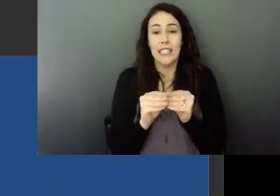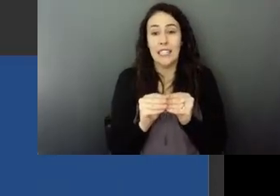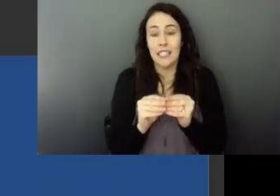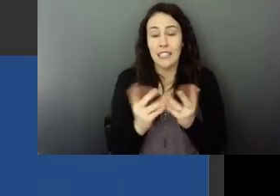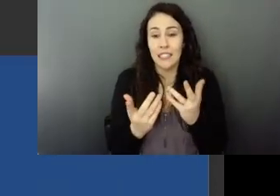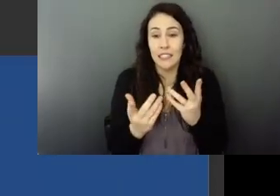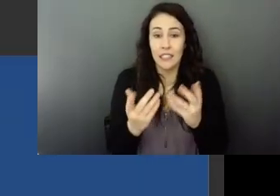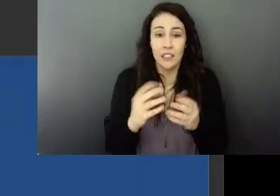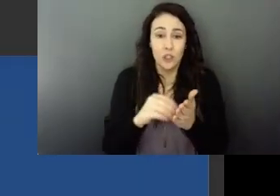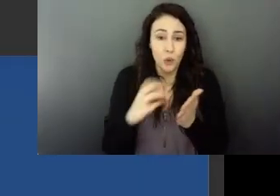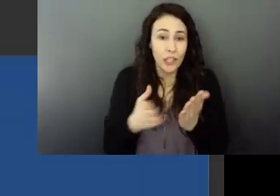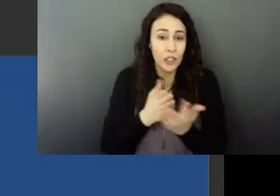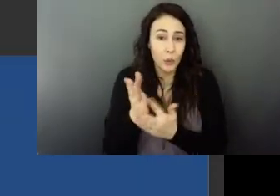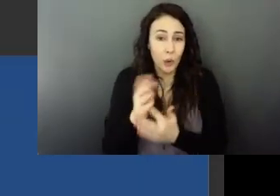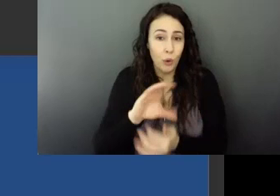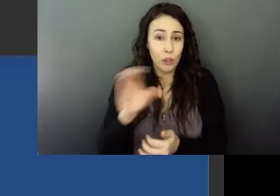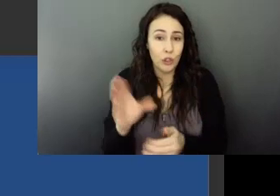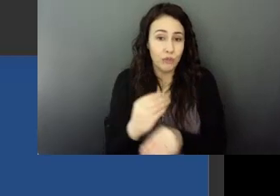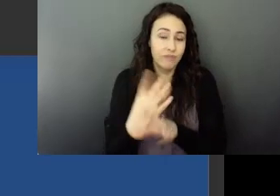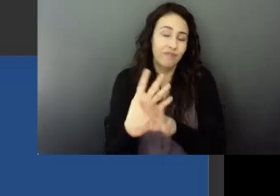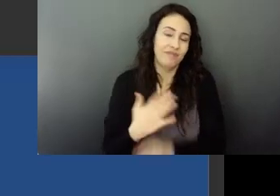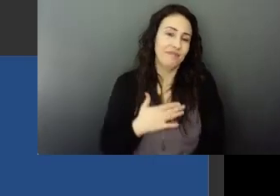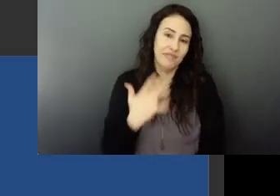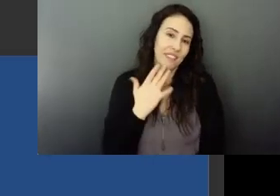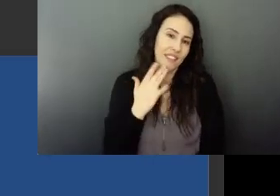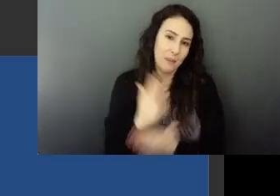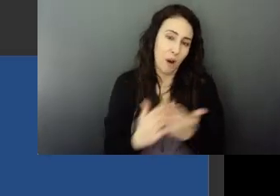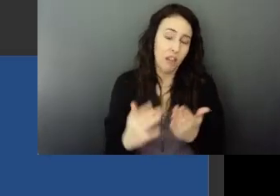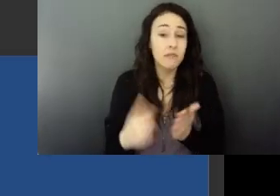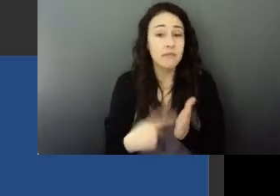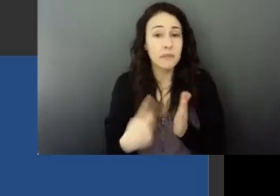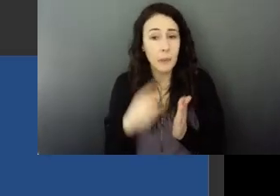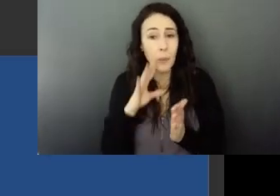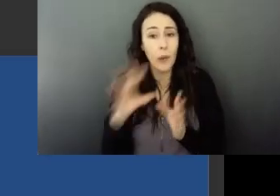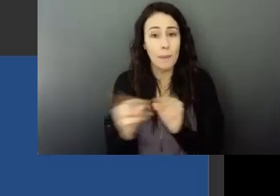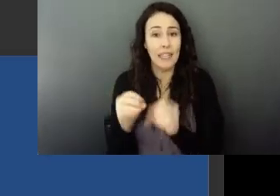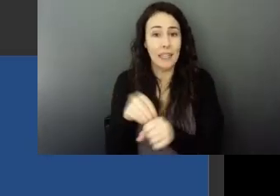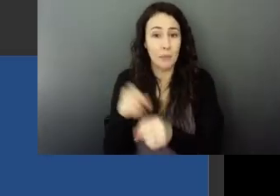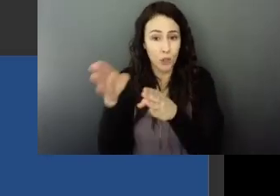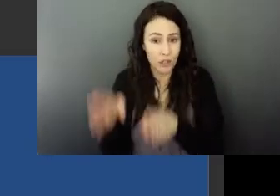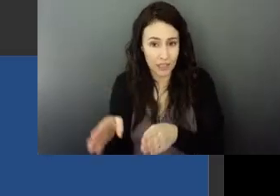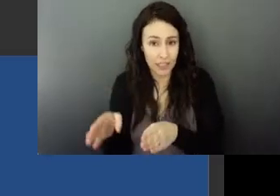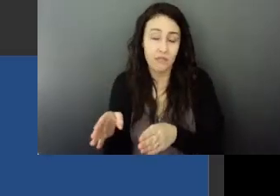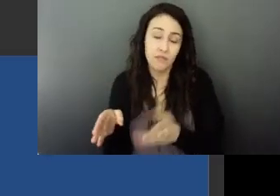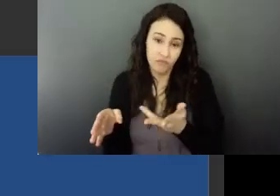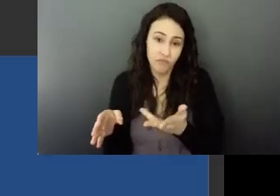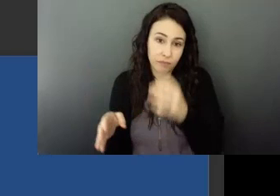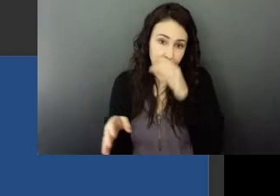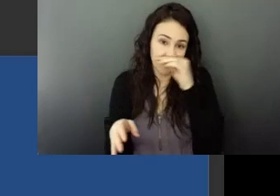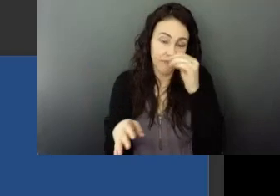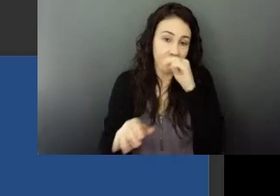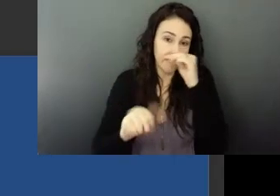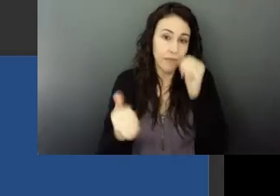favorite part. Sometimes I meet with students in person. And the other neat thing about our program is we have students that